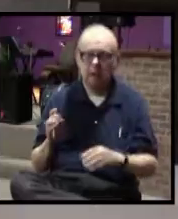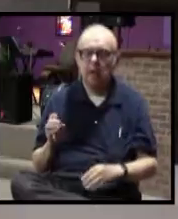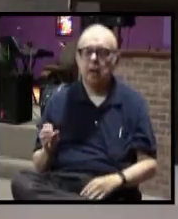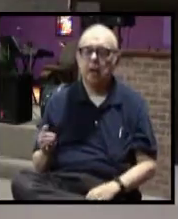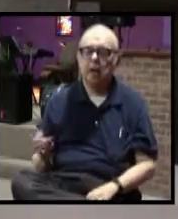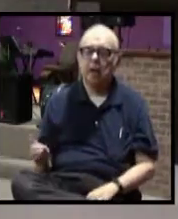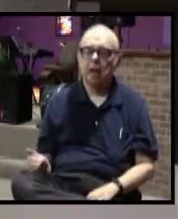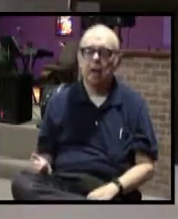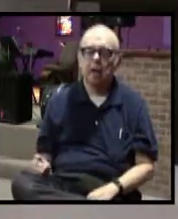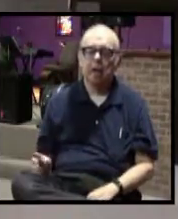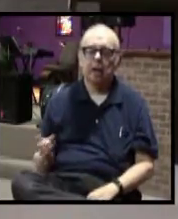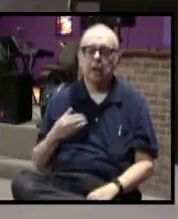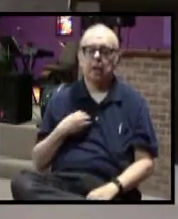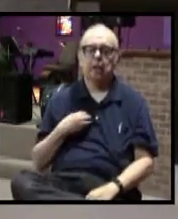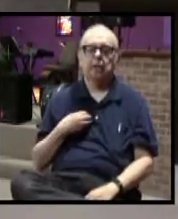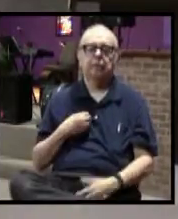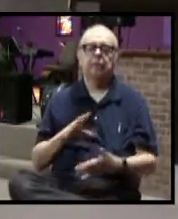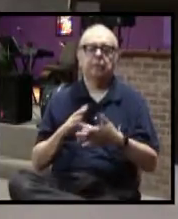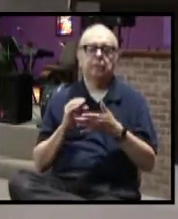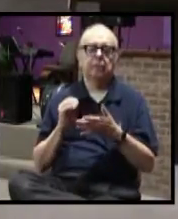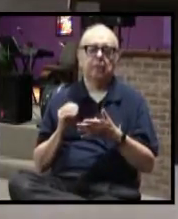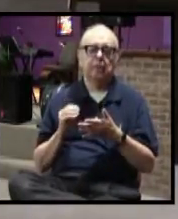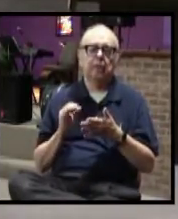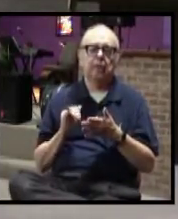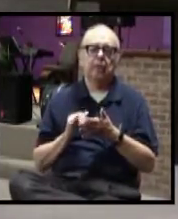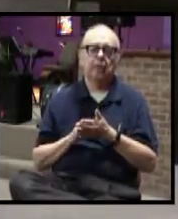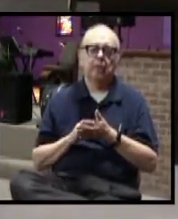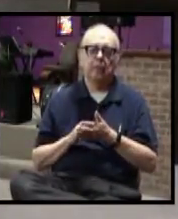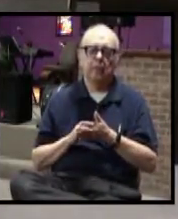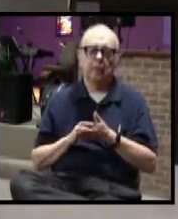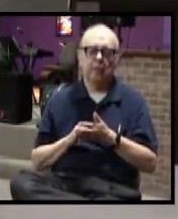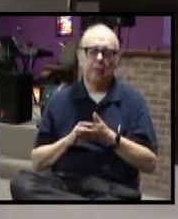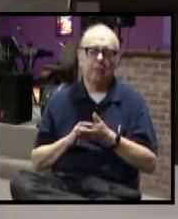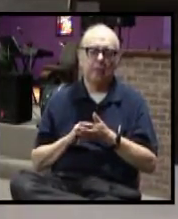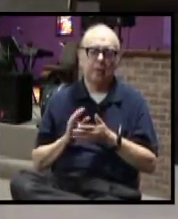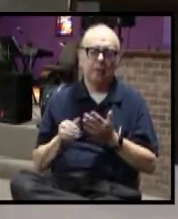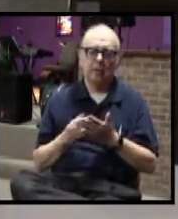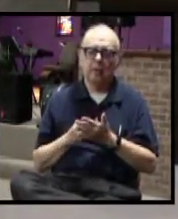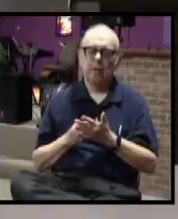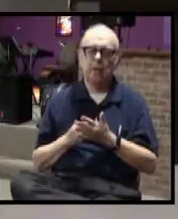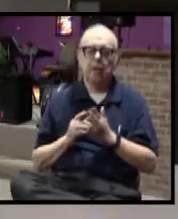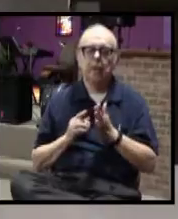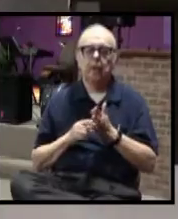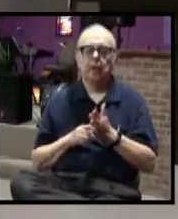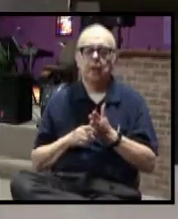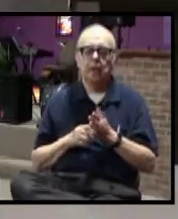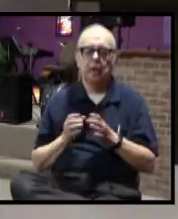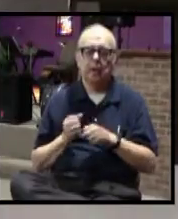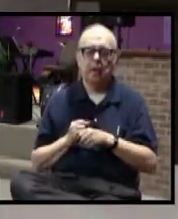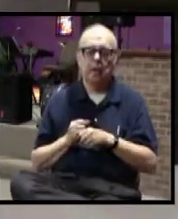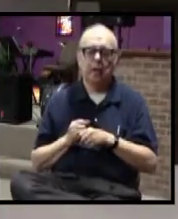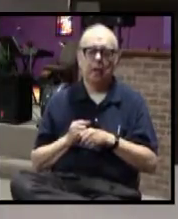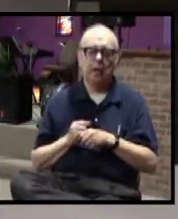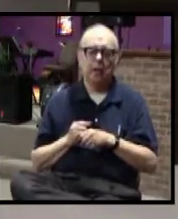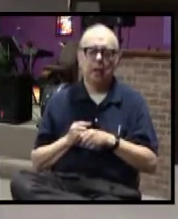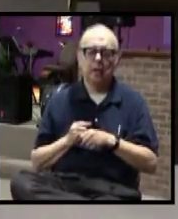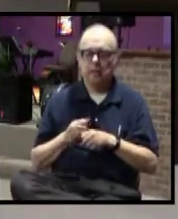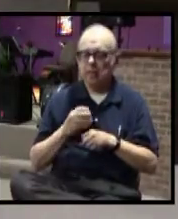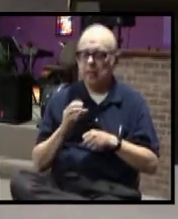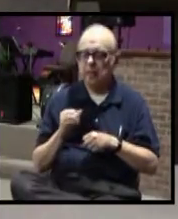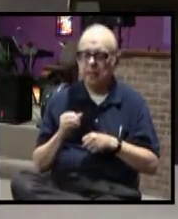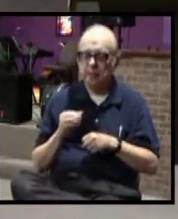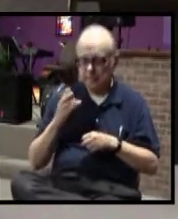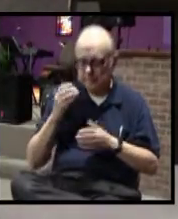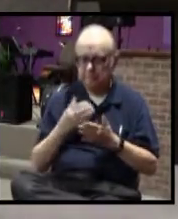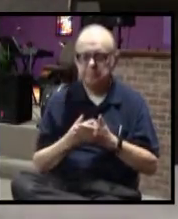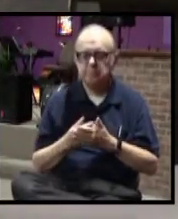Christopher's dad. And here's his update. As I have just learned that this has gone viral, all of the requests that I'm receiving